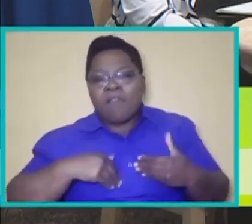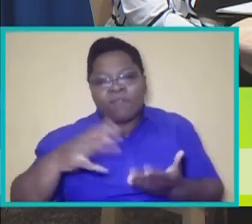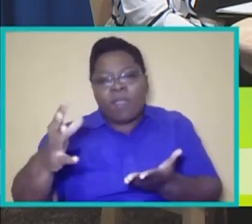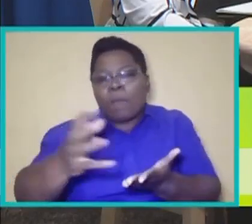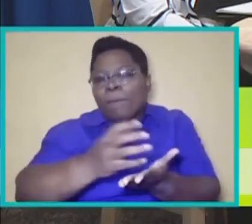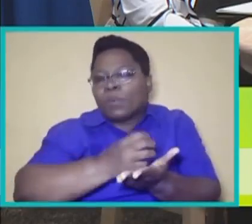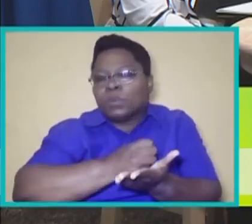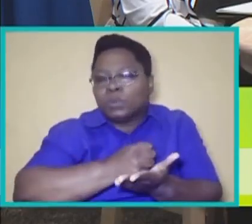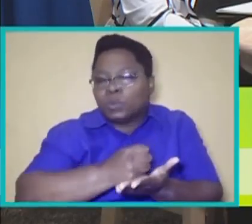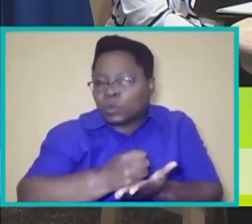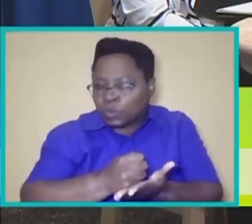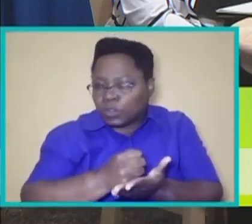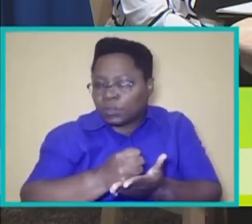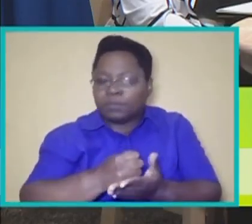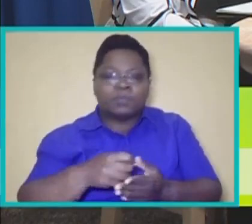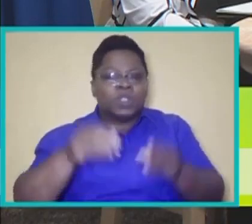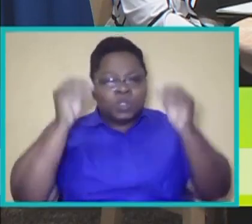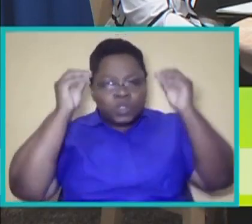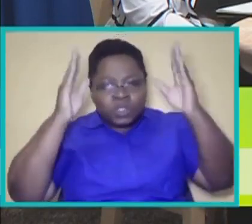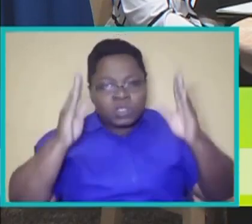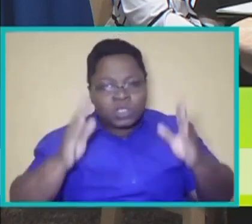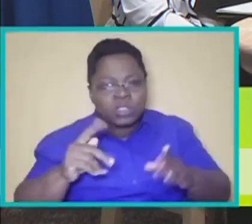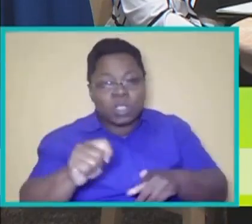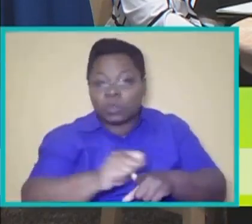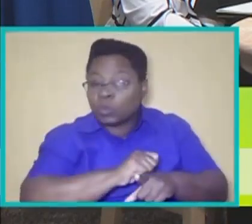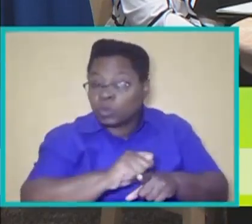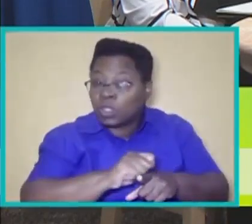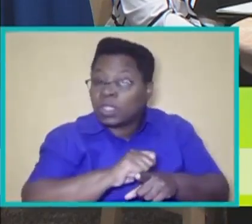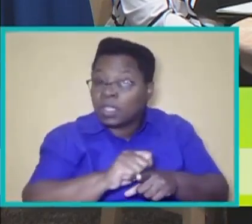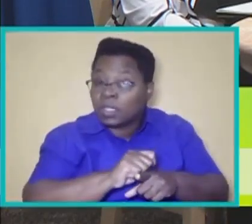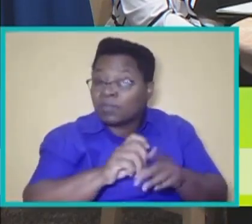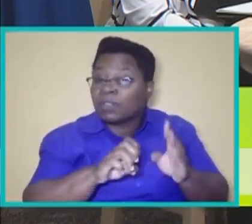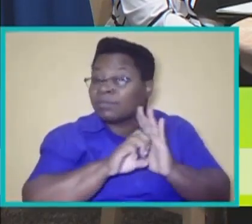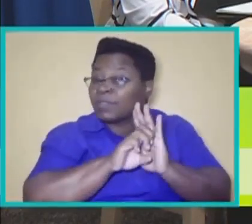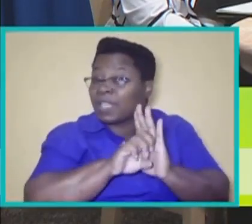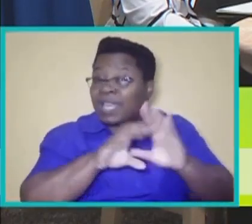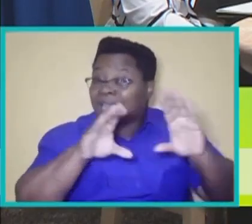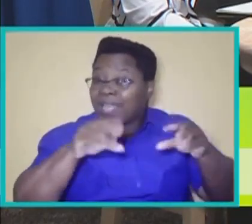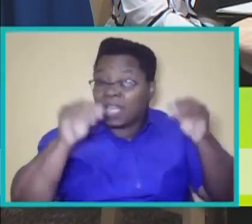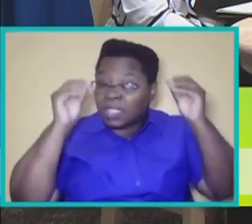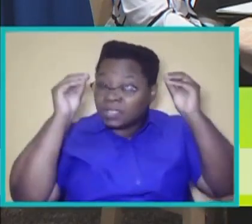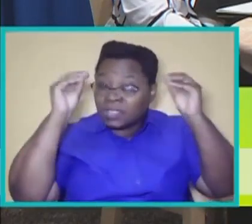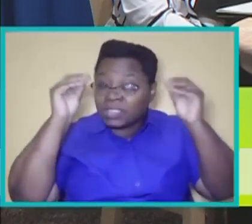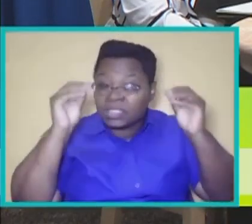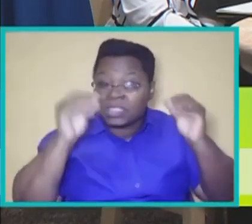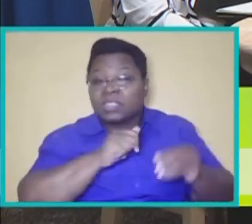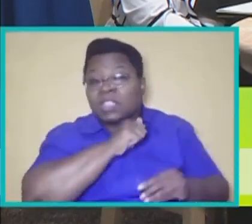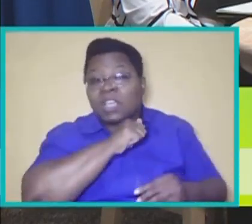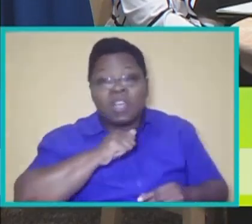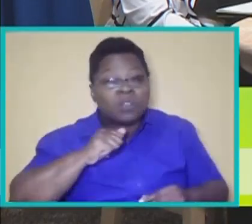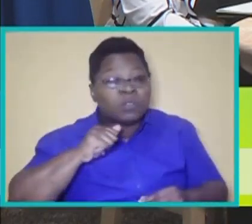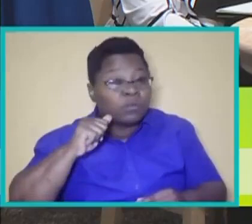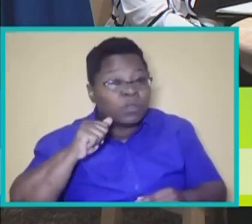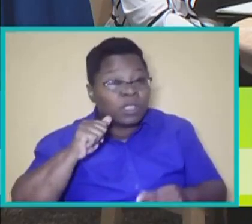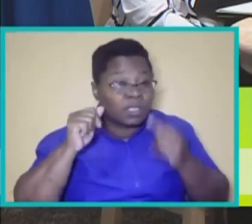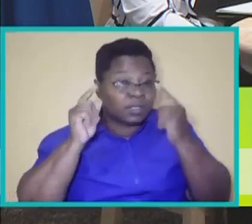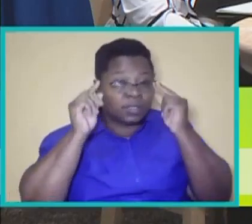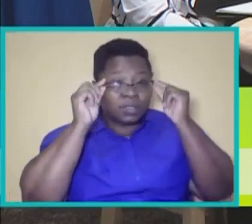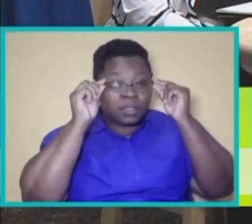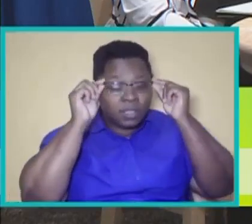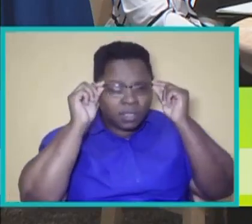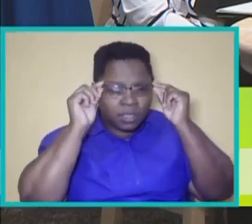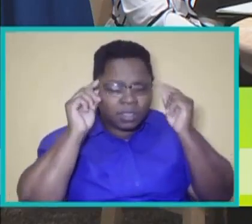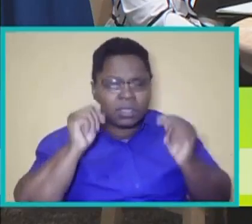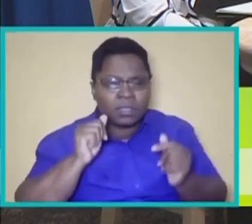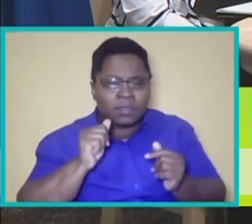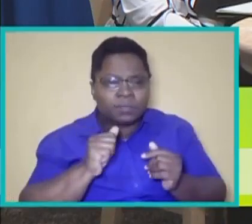practical knowledge to the students. That is a main concern, that we have students who, like